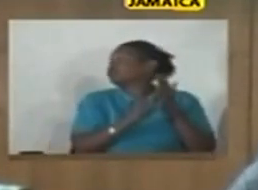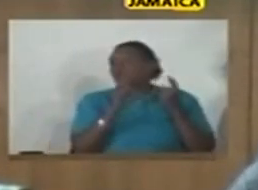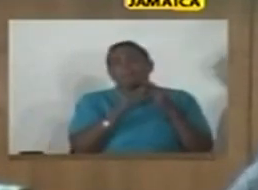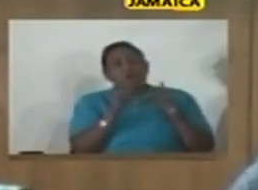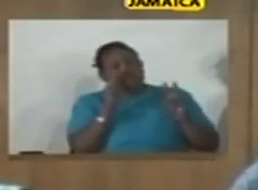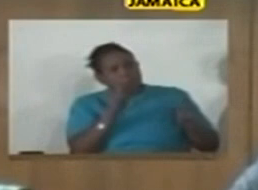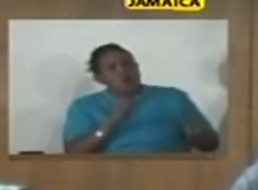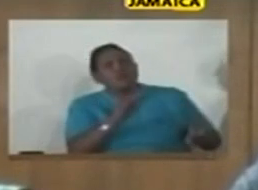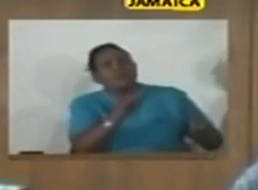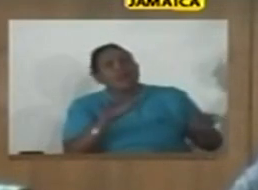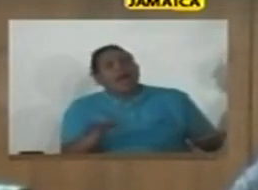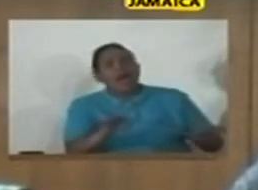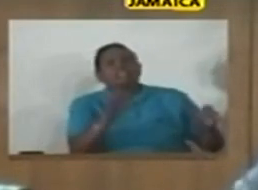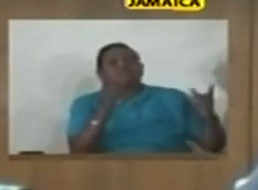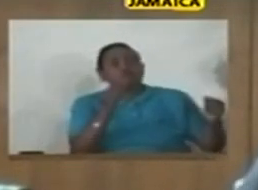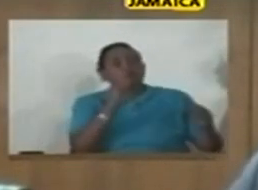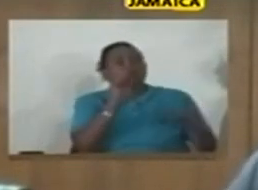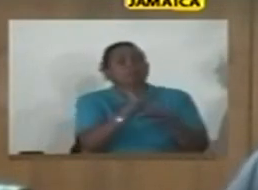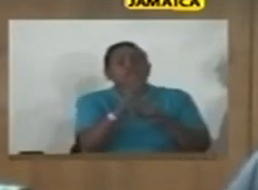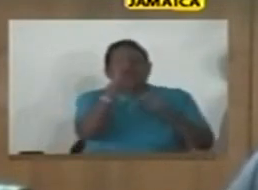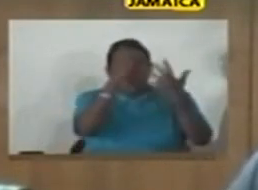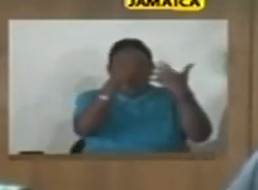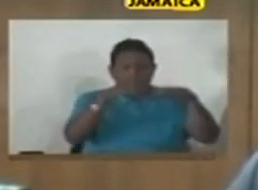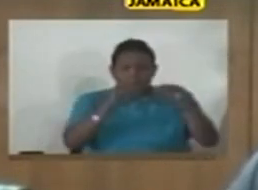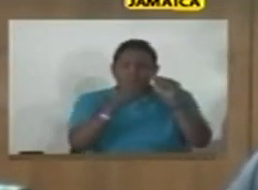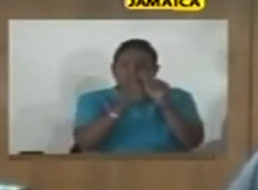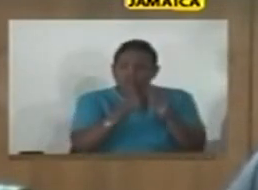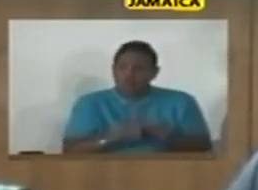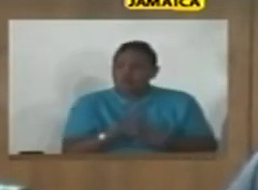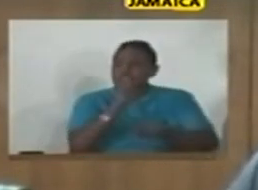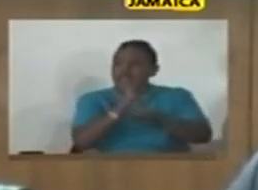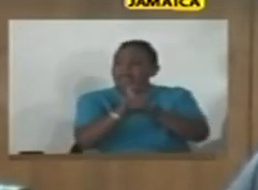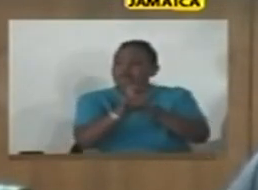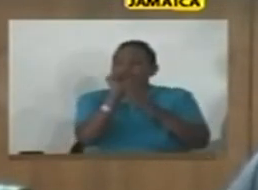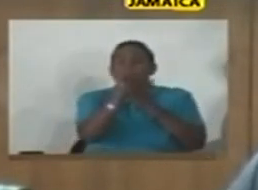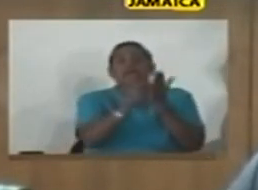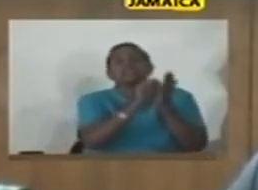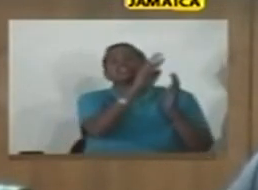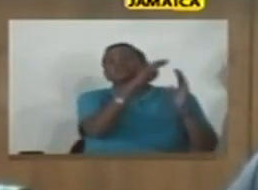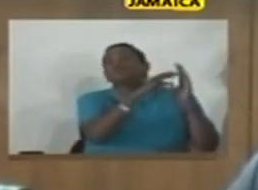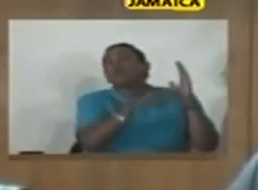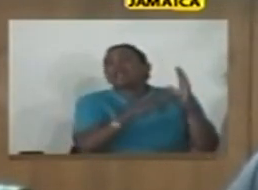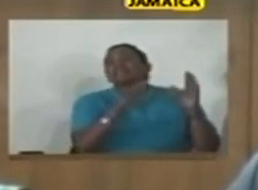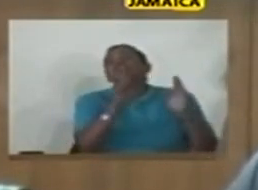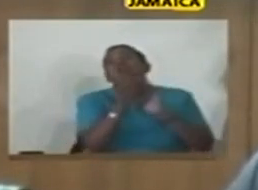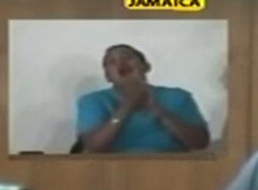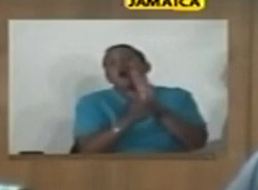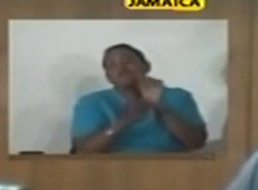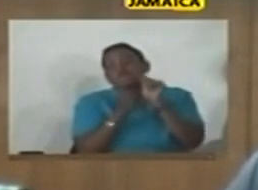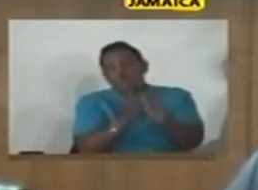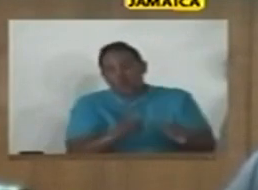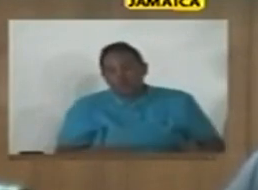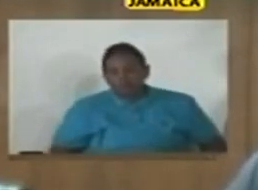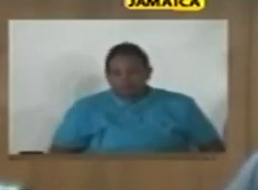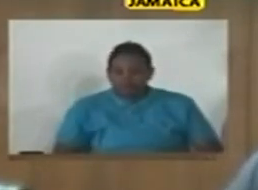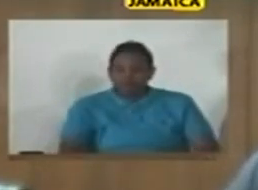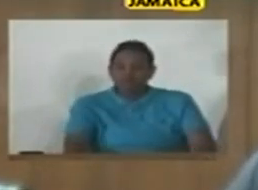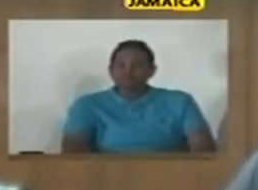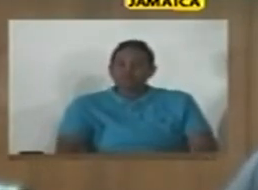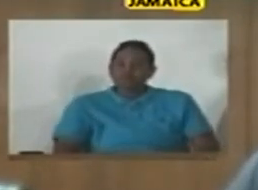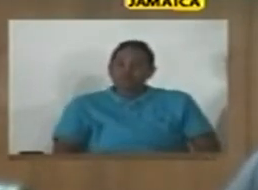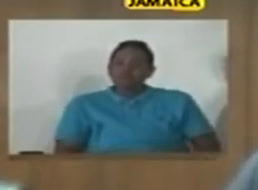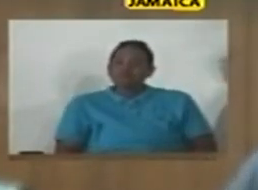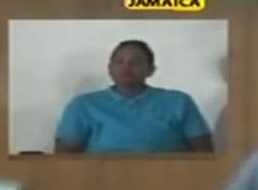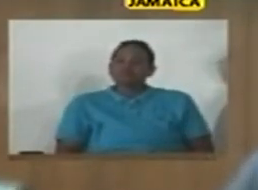their activities to ensure compliance with the Employment Agencies Regulation Act. Mr. Speaker,